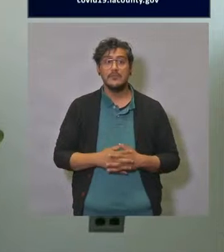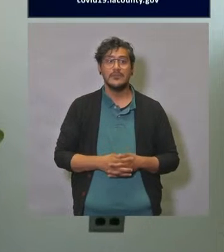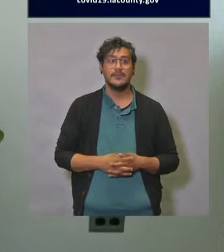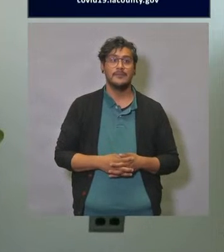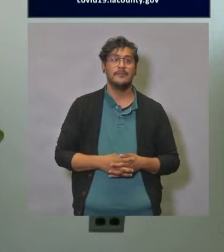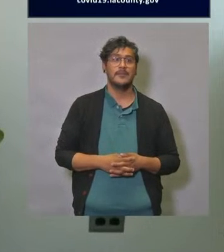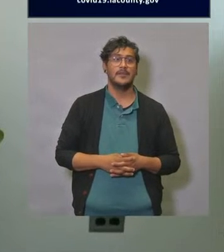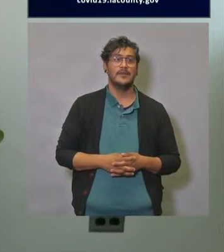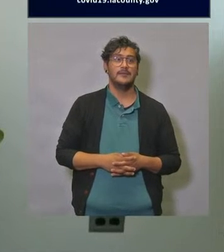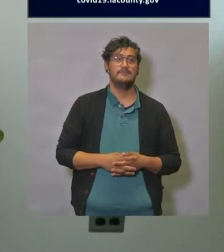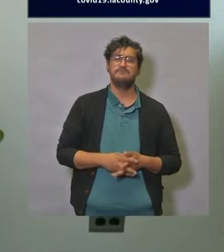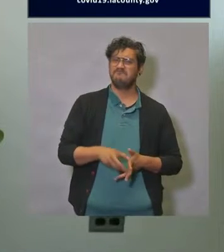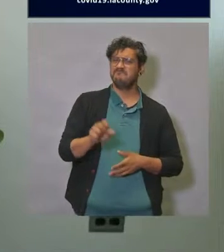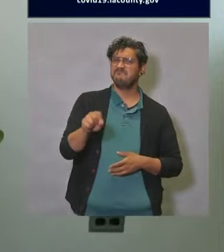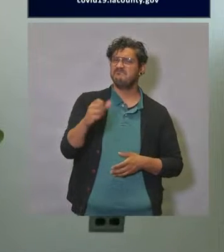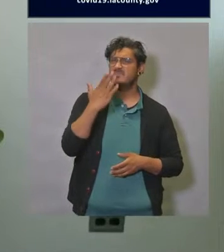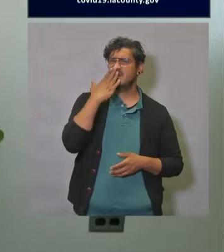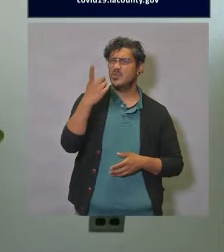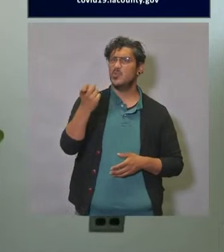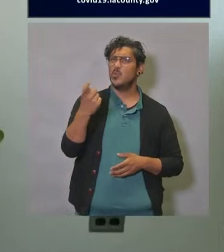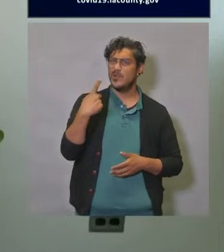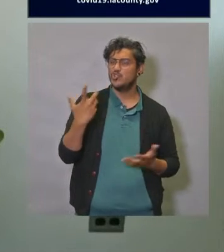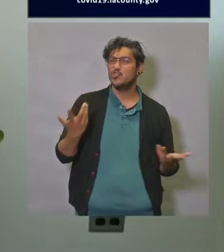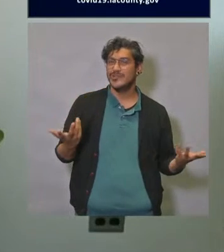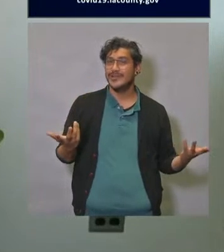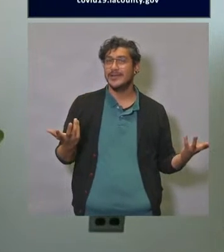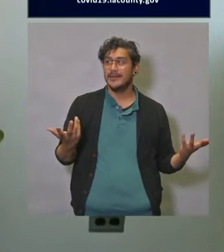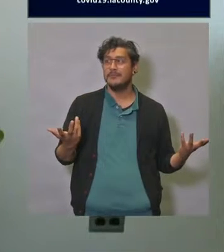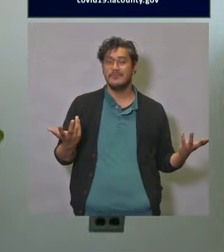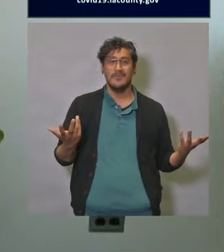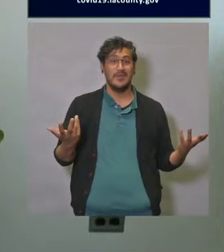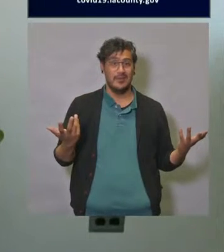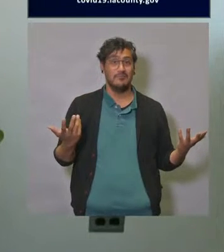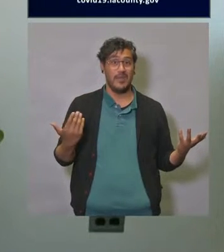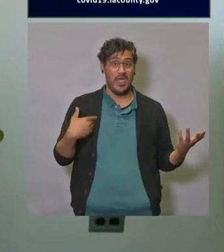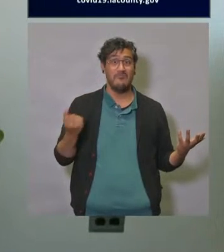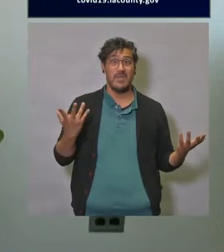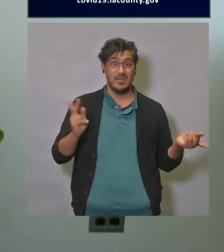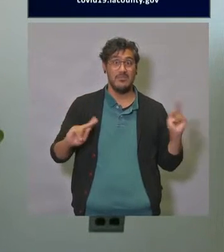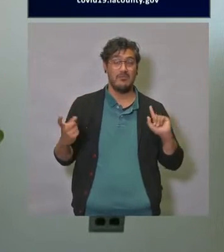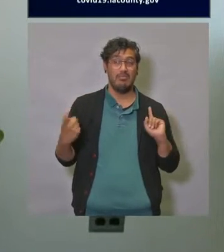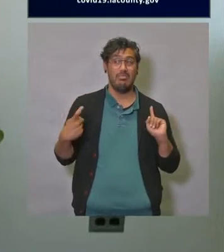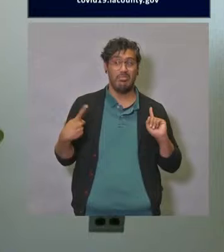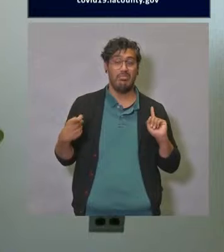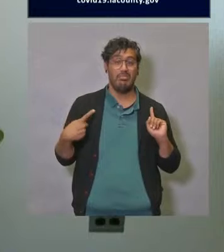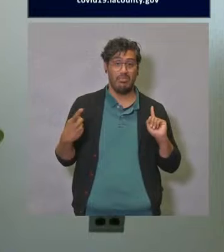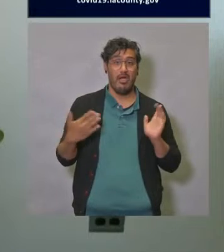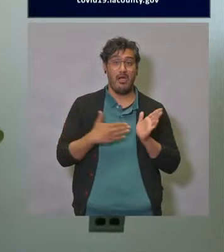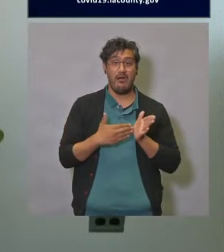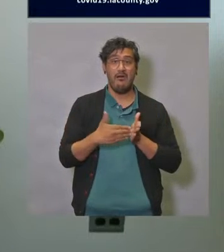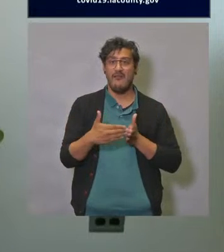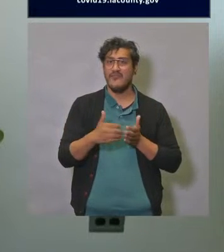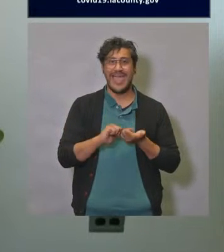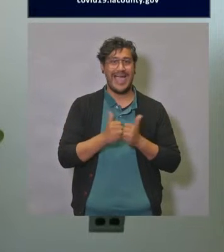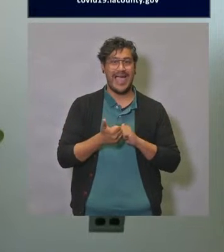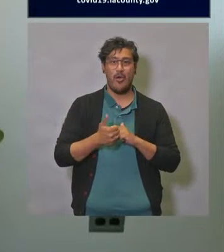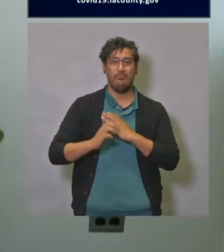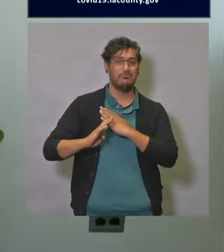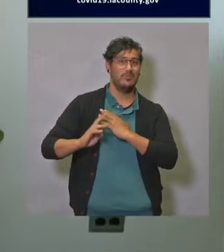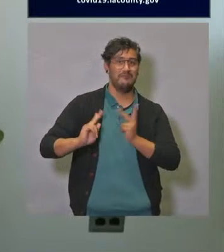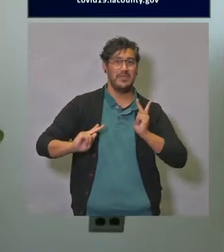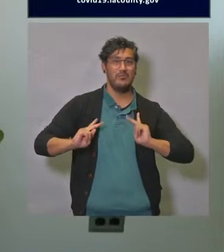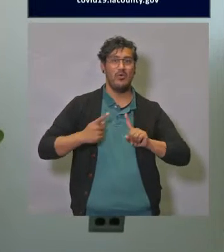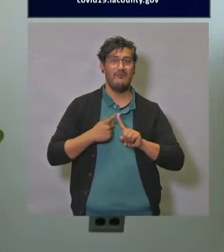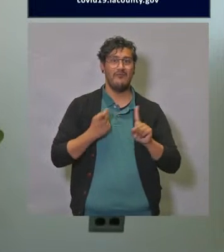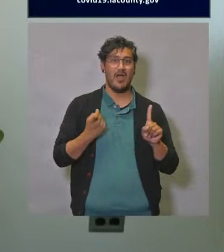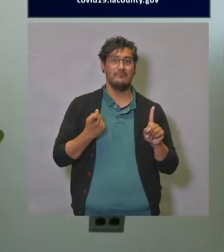Yeah, it's a good question, and we do get asked fairly frequently, how can we prevent people